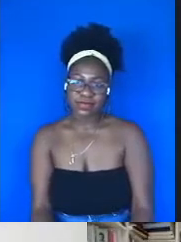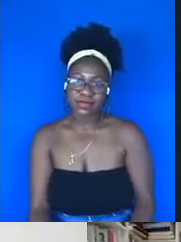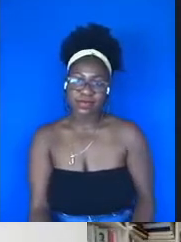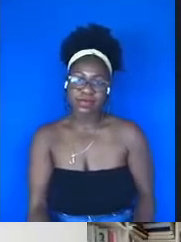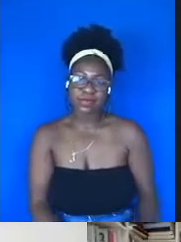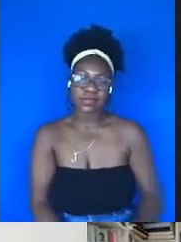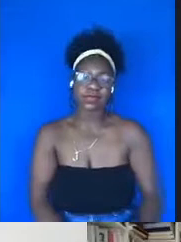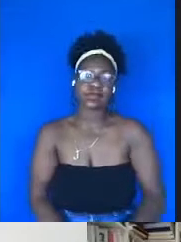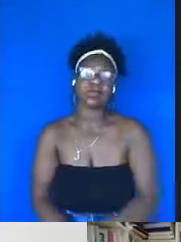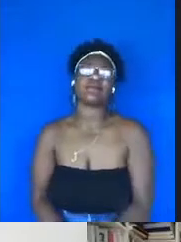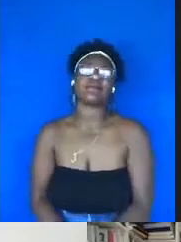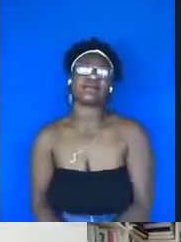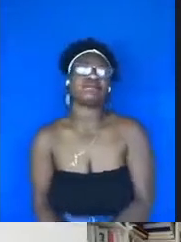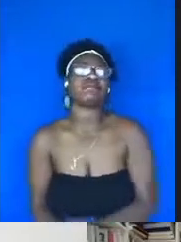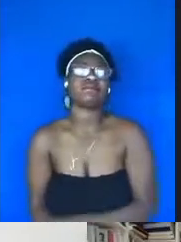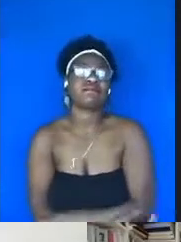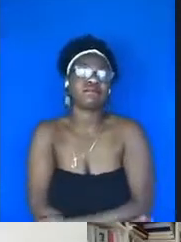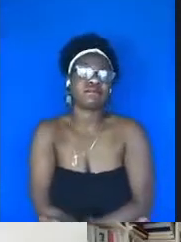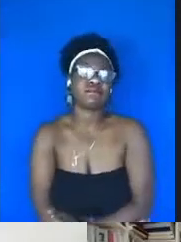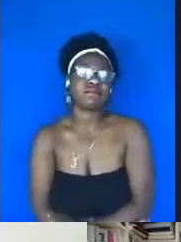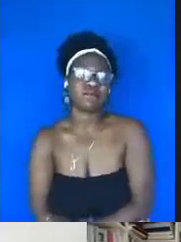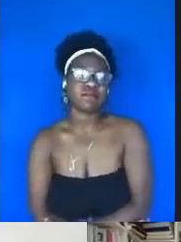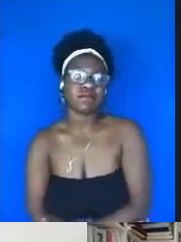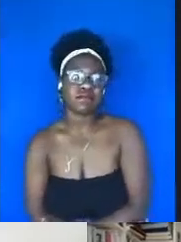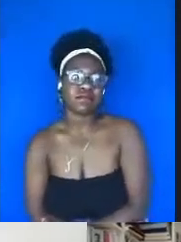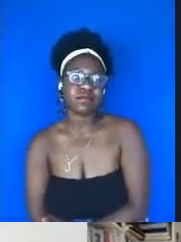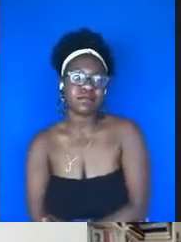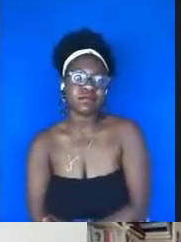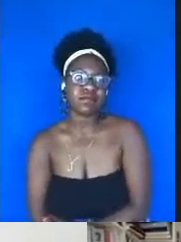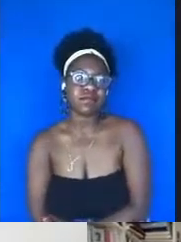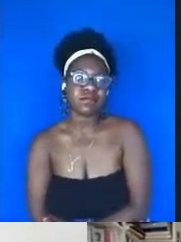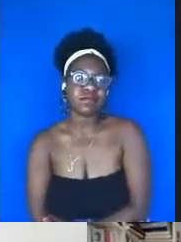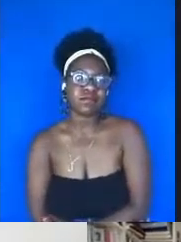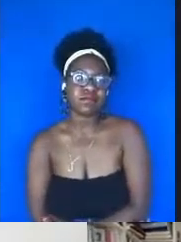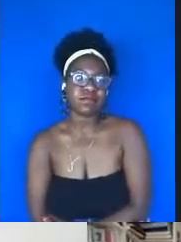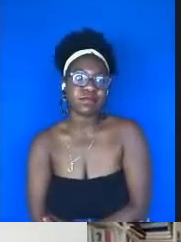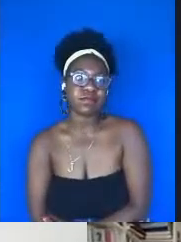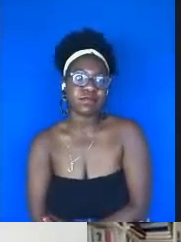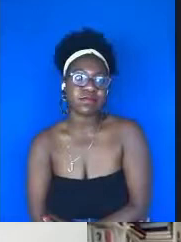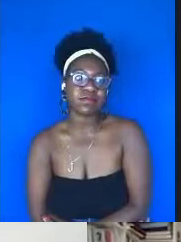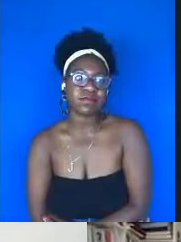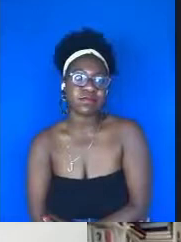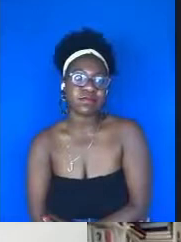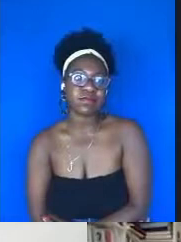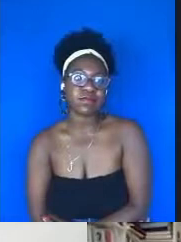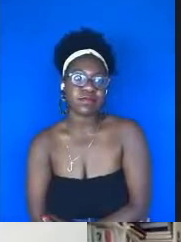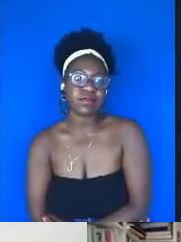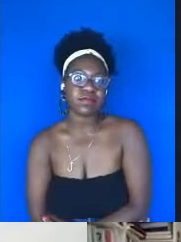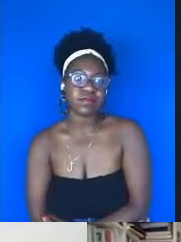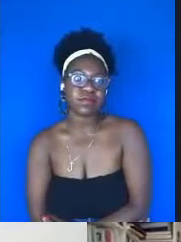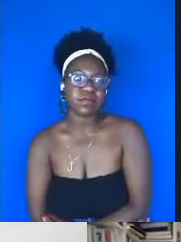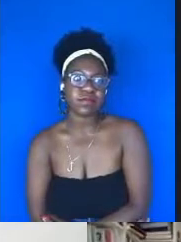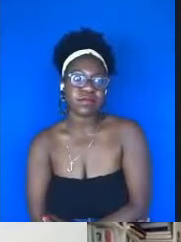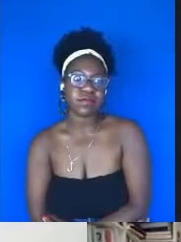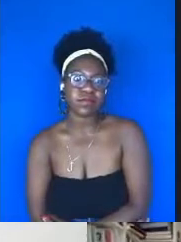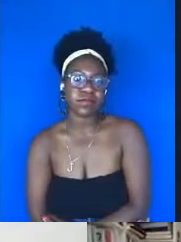And I felt like I wanted to make it relevant because it needed to not keep being done in the same old way, that we needed to be able to understand